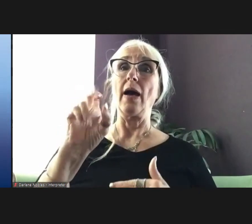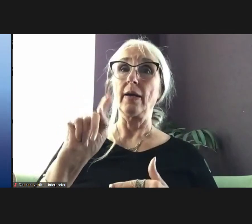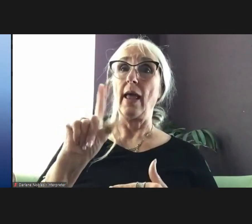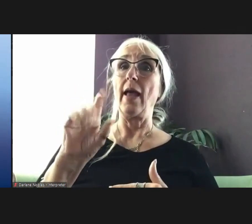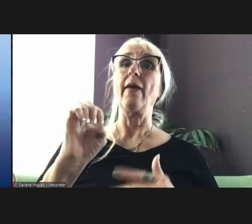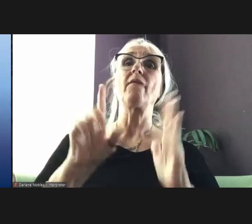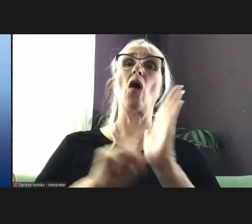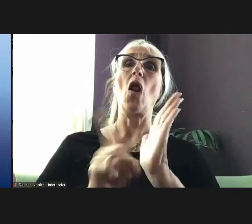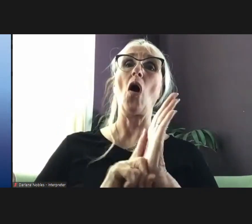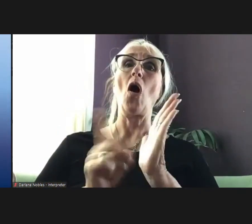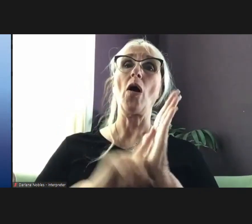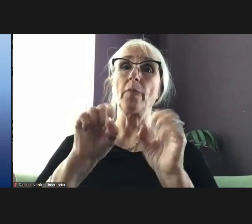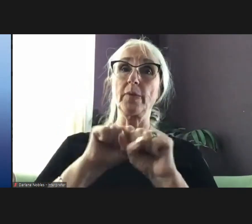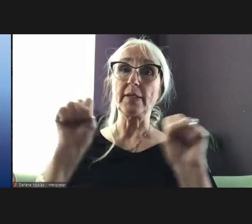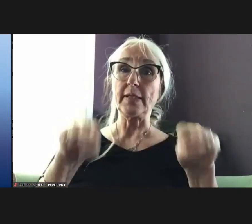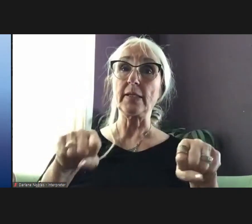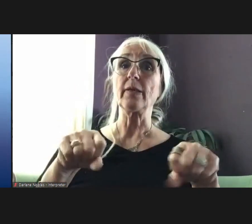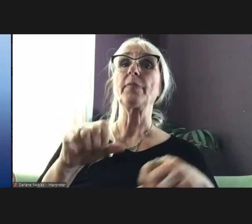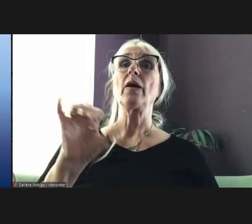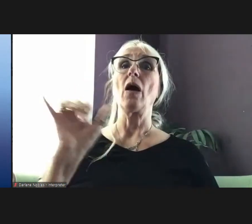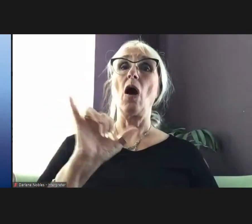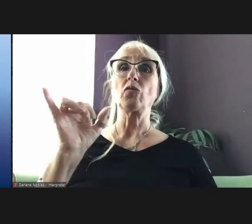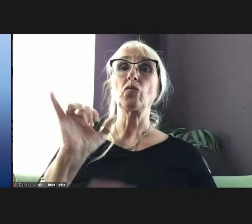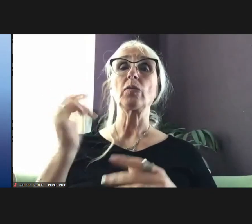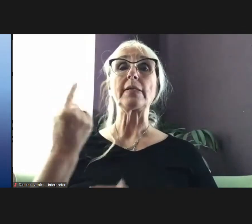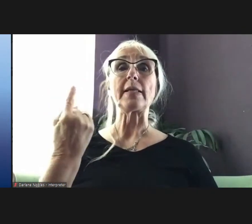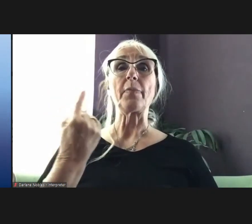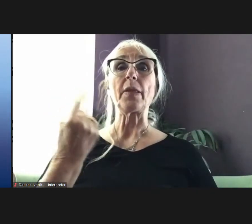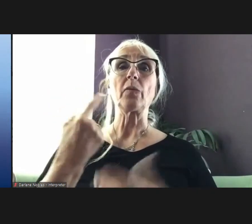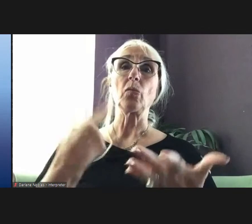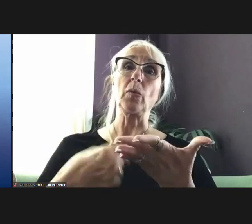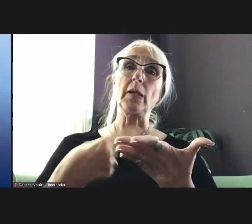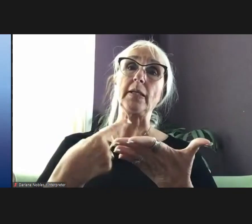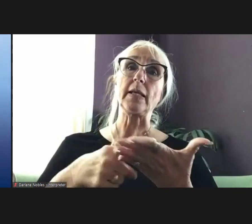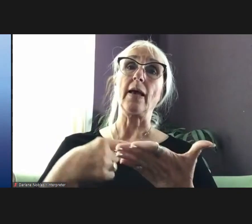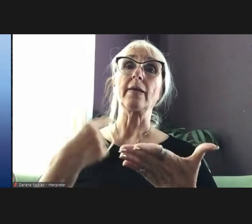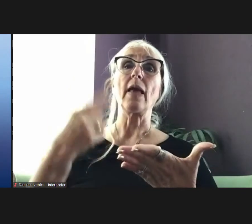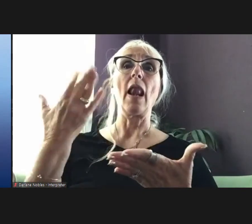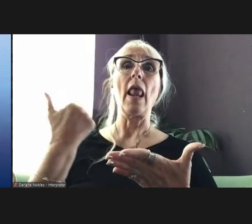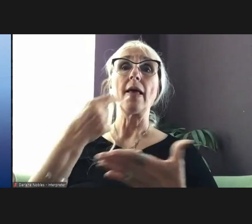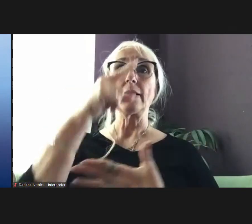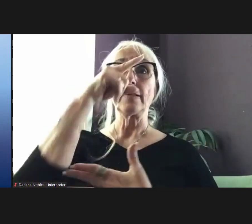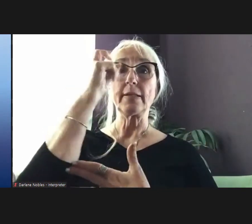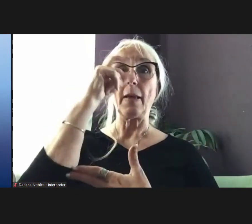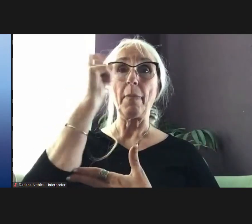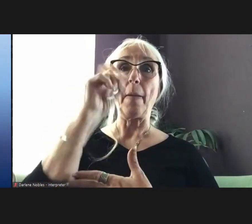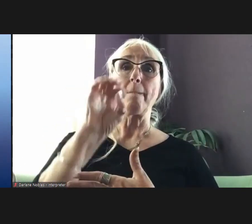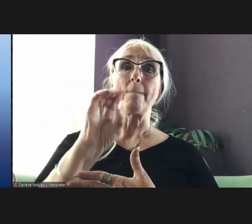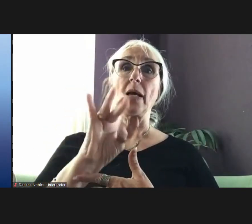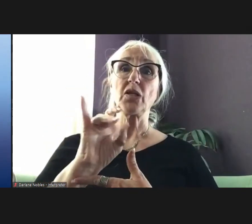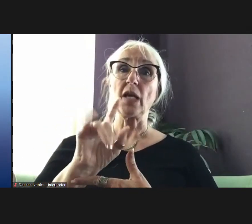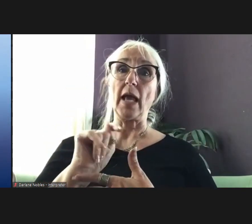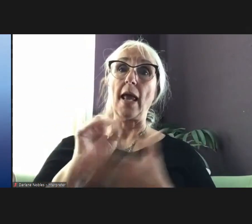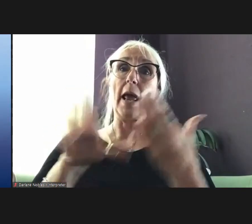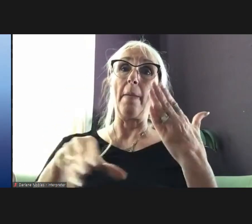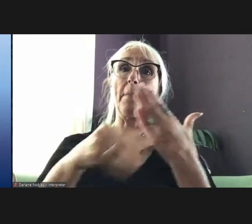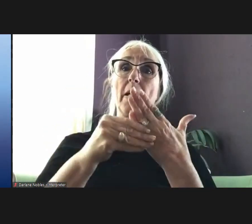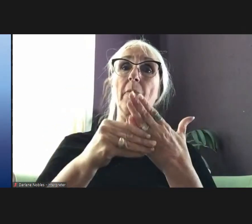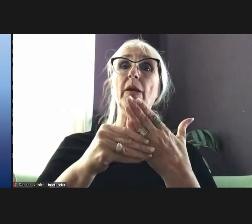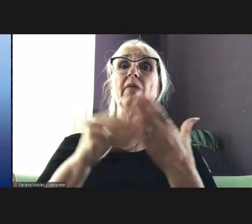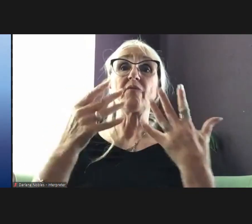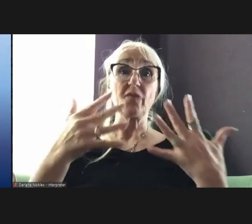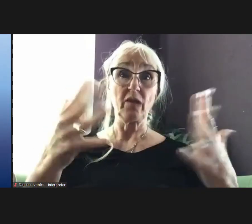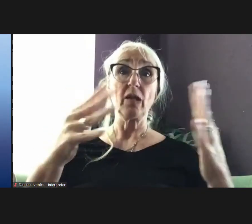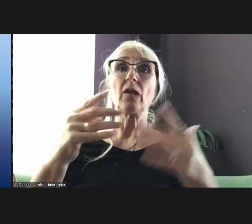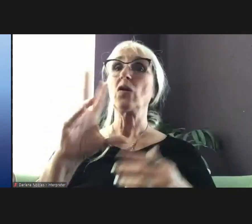system. This also was something that you had discussed this last summer, and a budget amendment was done, but there has not been any work